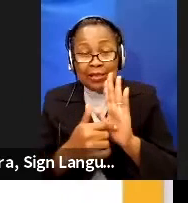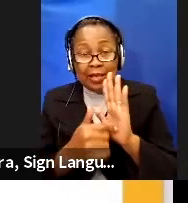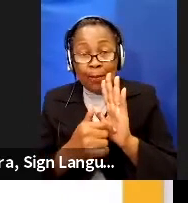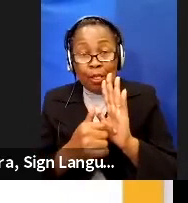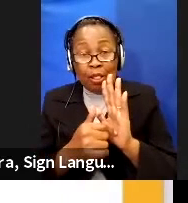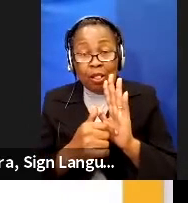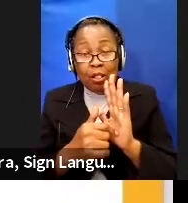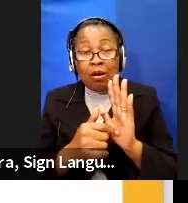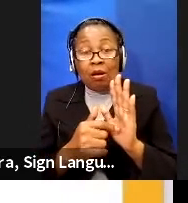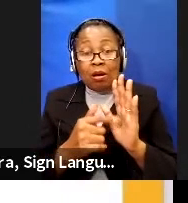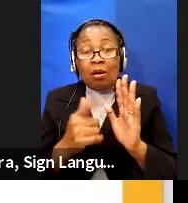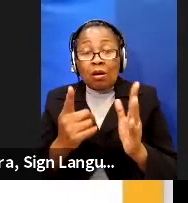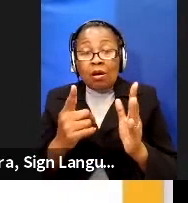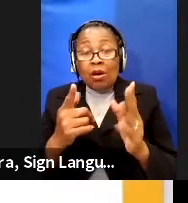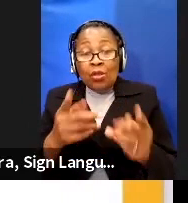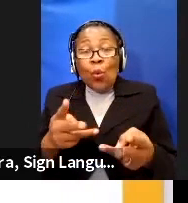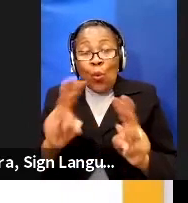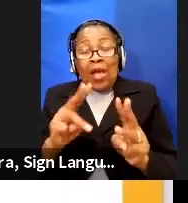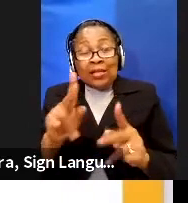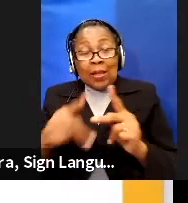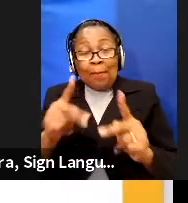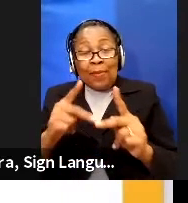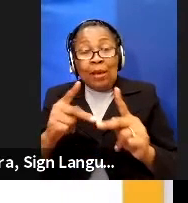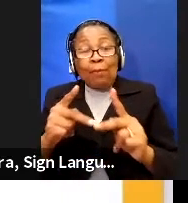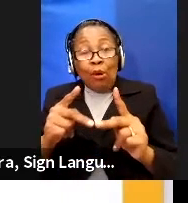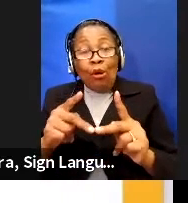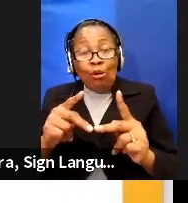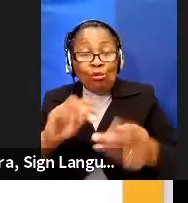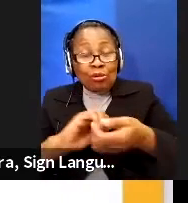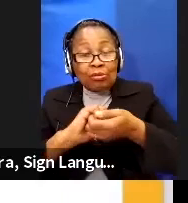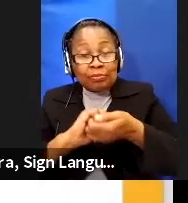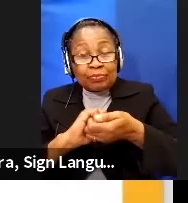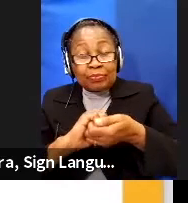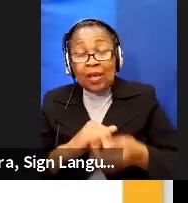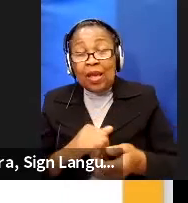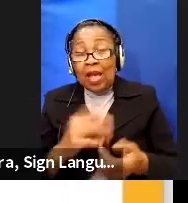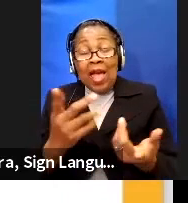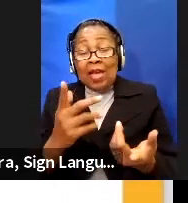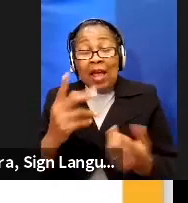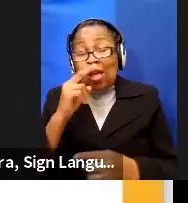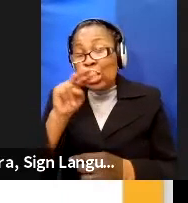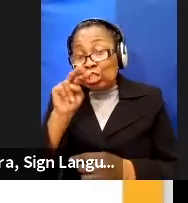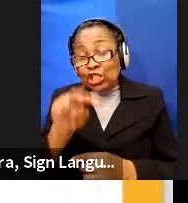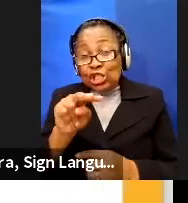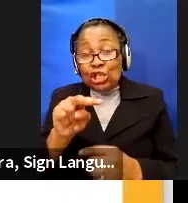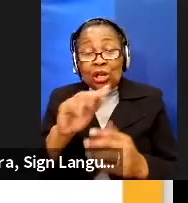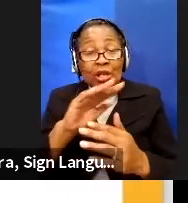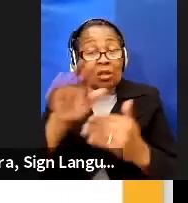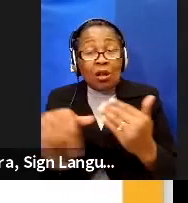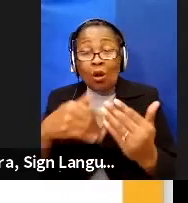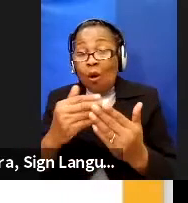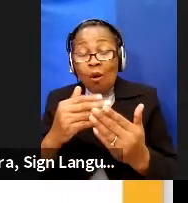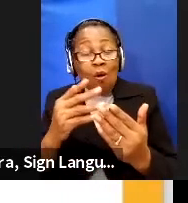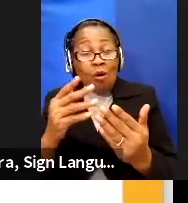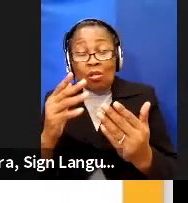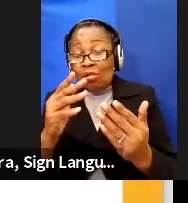you know, ways that people collaborate and people contribute their different events. And I can just look at all of, you know, before, I could look at